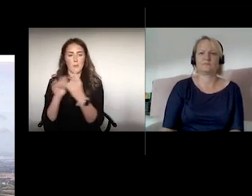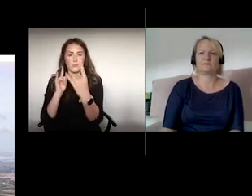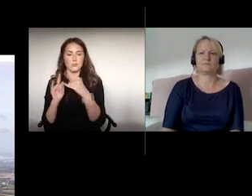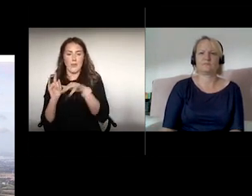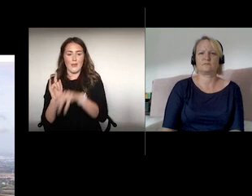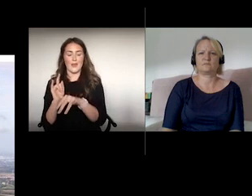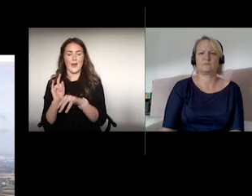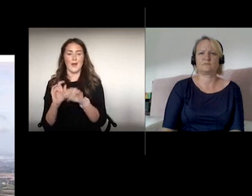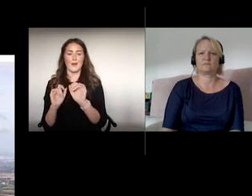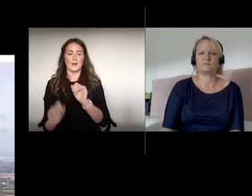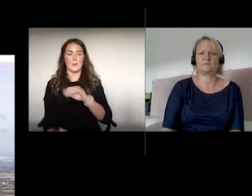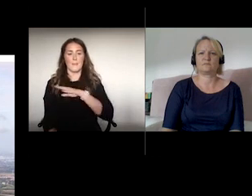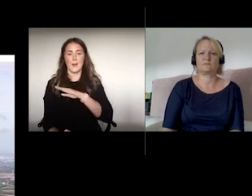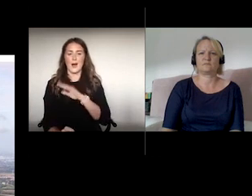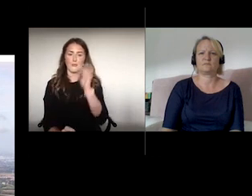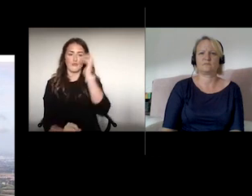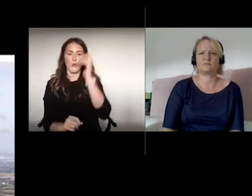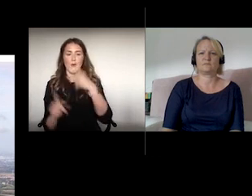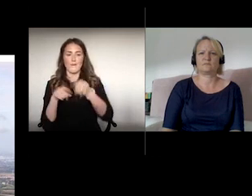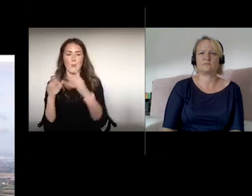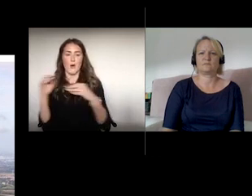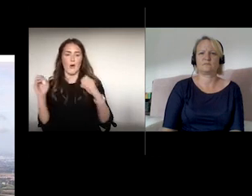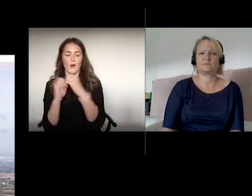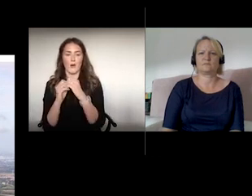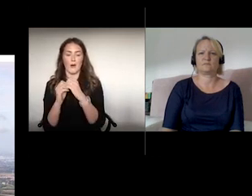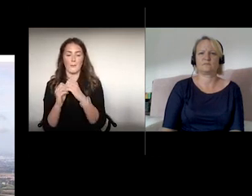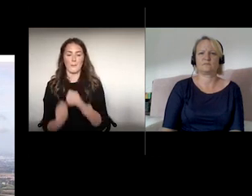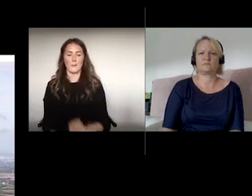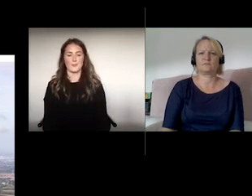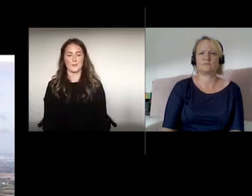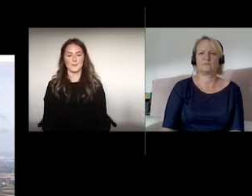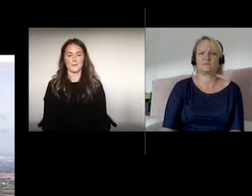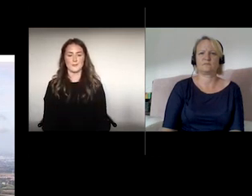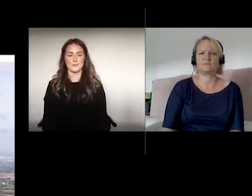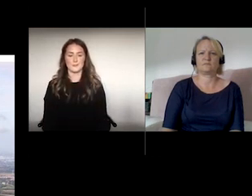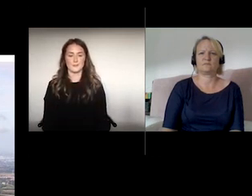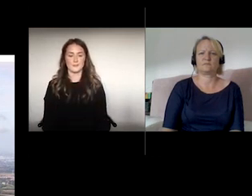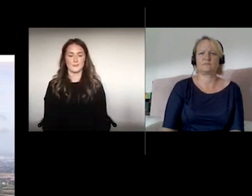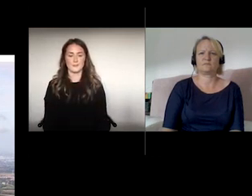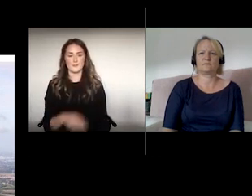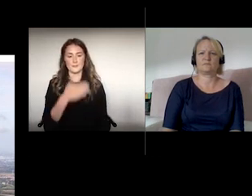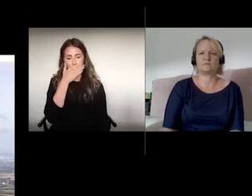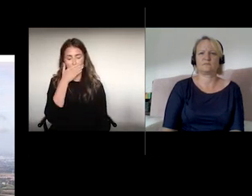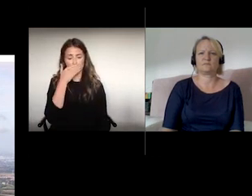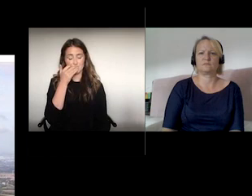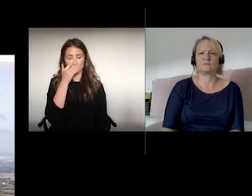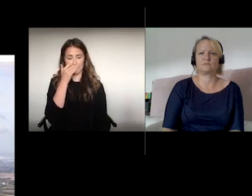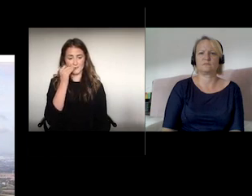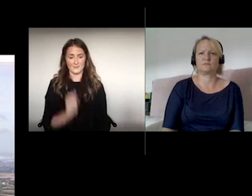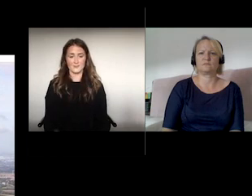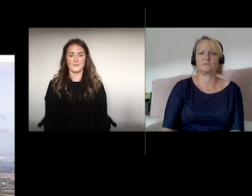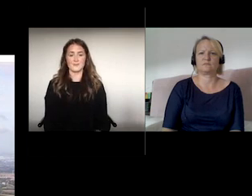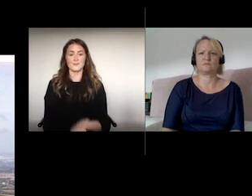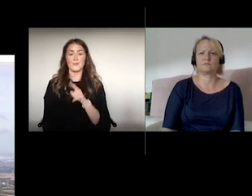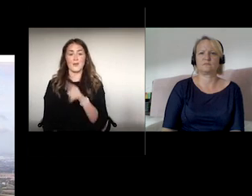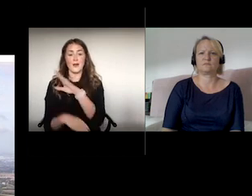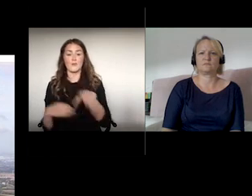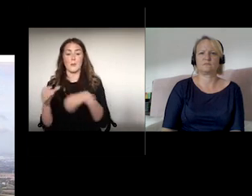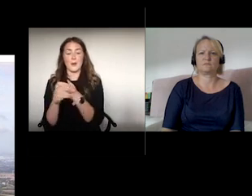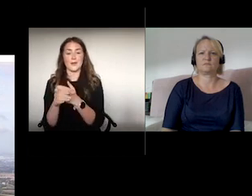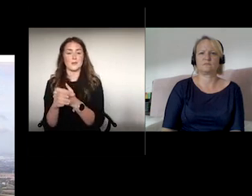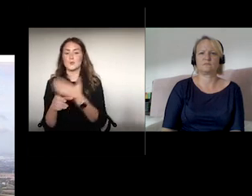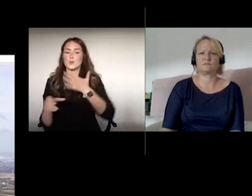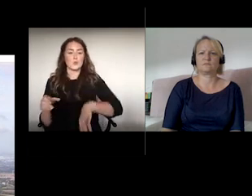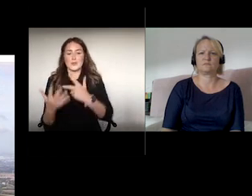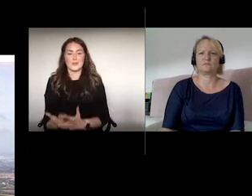and currently being used football pitches by the Orsett Park Royals Football Club. Therefore, the proposed replacement areas